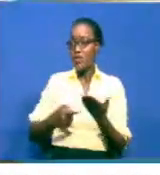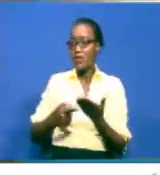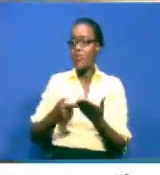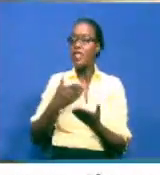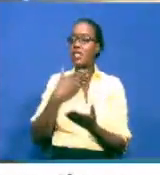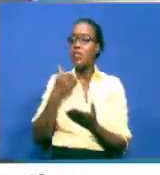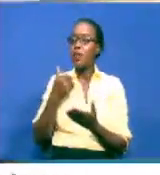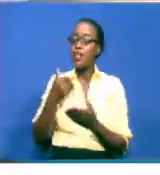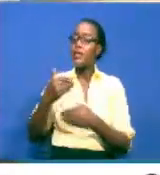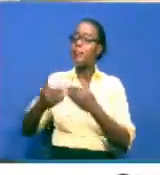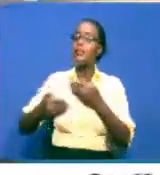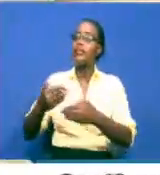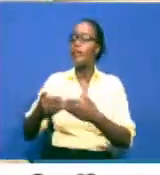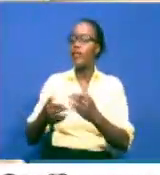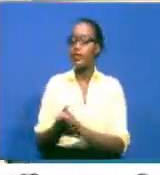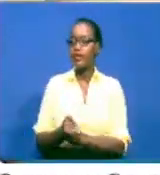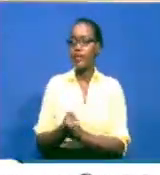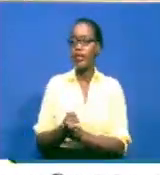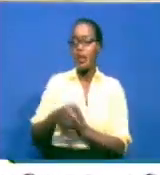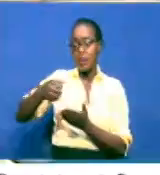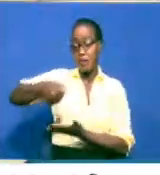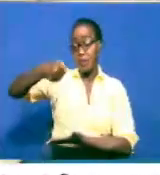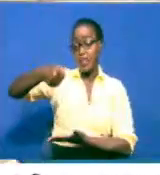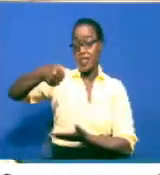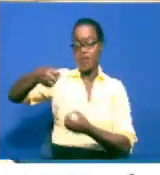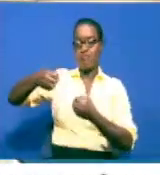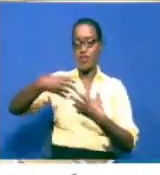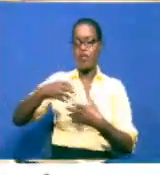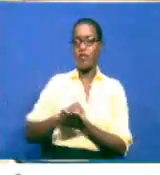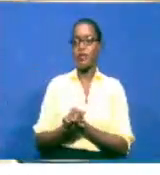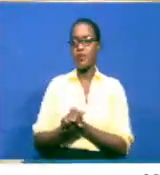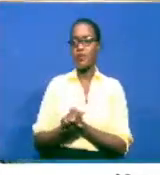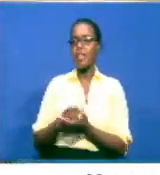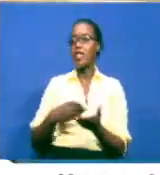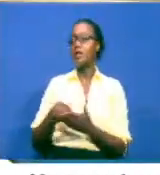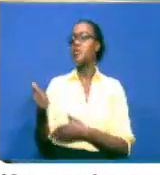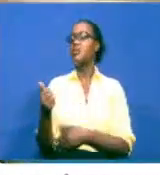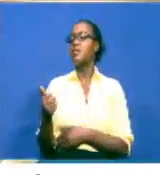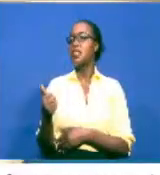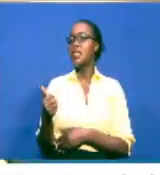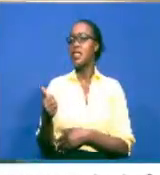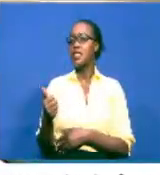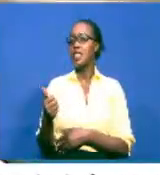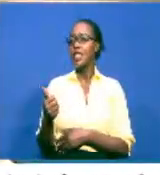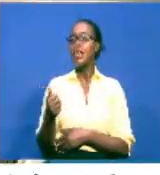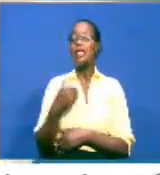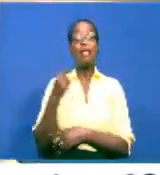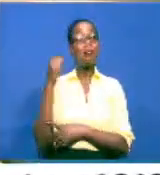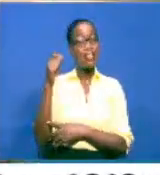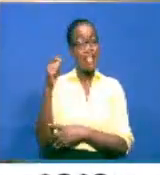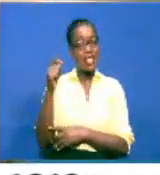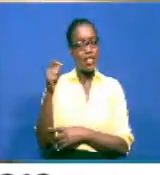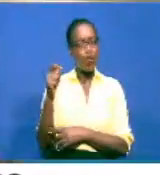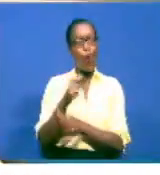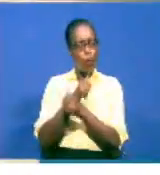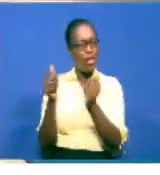wanted the materials, mm-hmm. and they gave me their budget. So I bought the materials for them. Mm-hmm. They told me they have the talent, they can make,